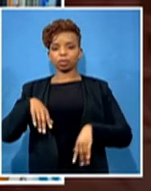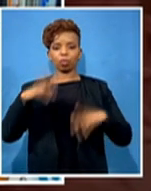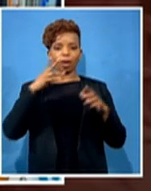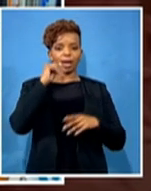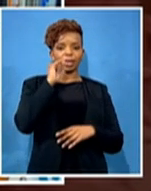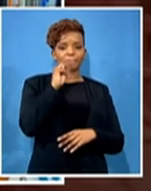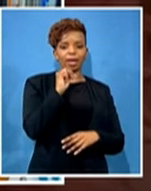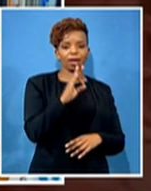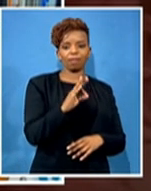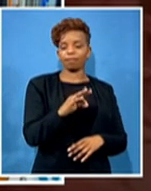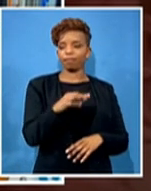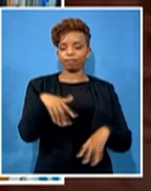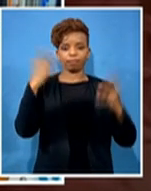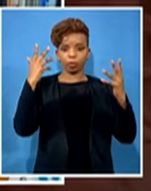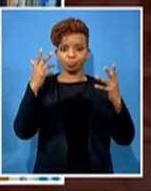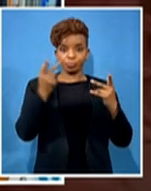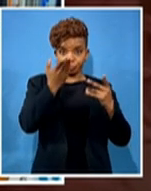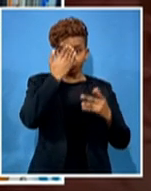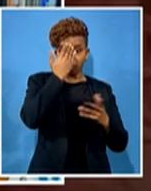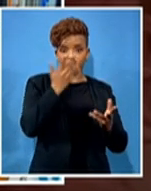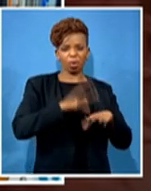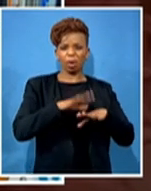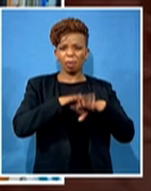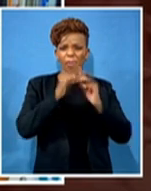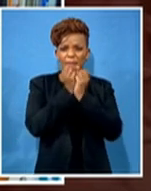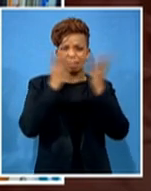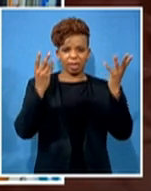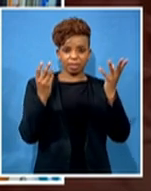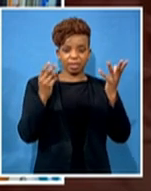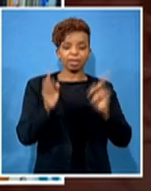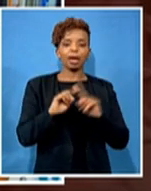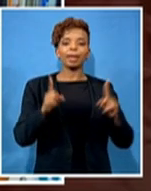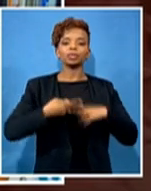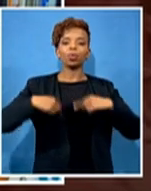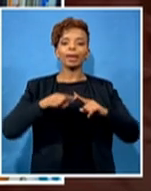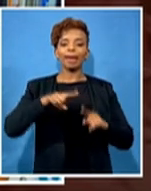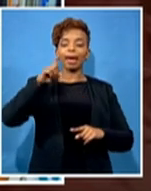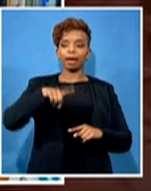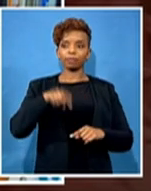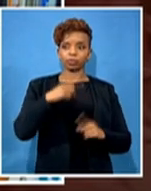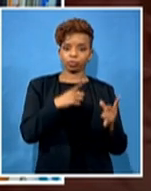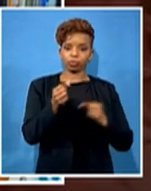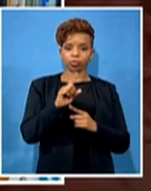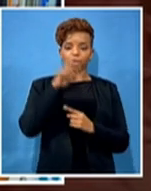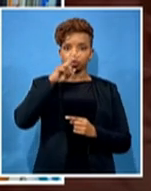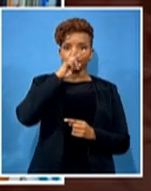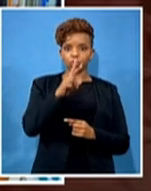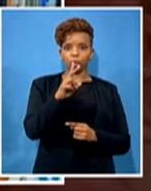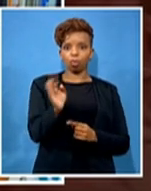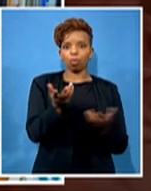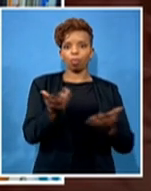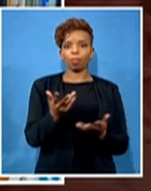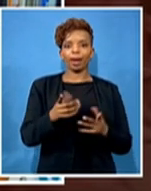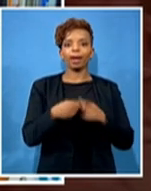many others. So we have to look beyond our traditional areas, because we are in big trouble. We're